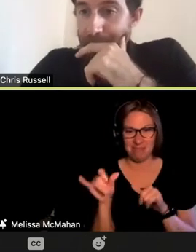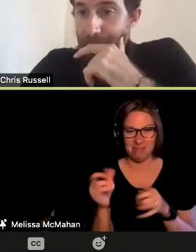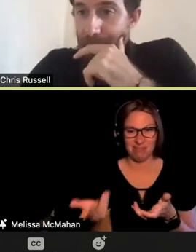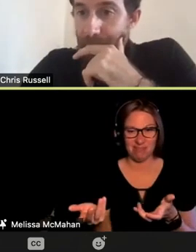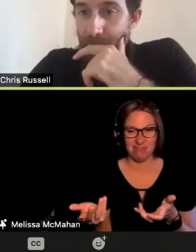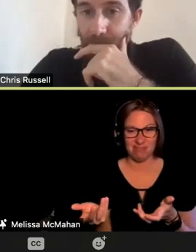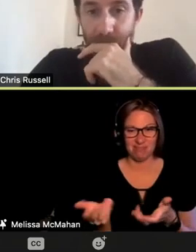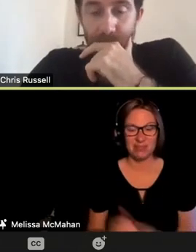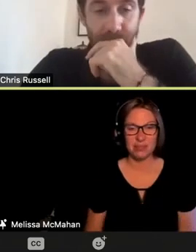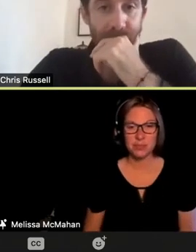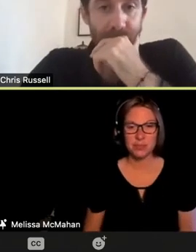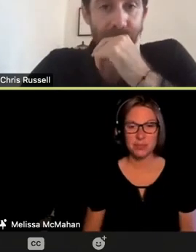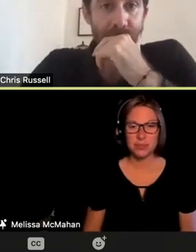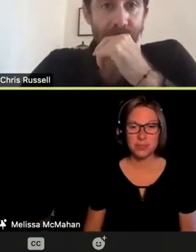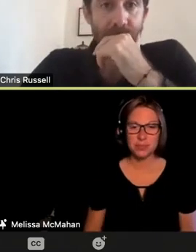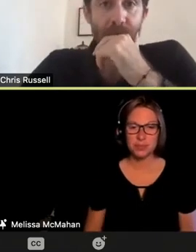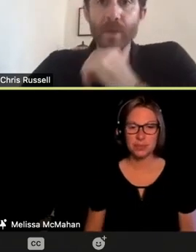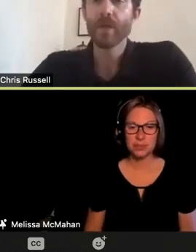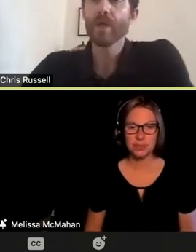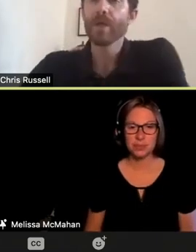Okay.